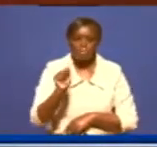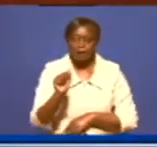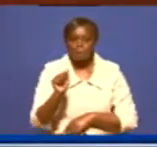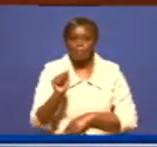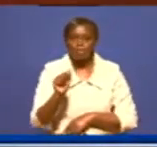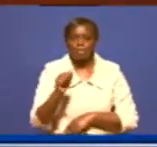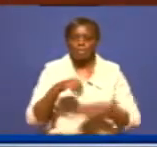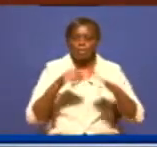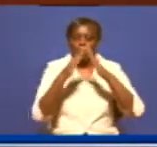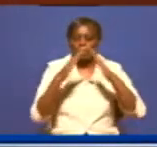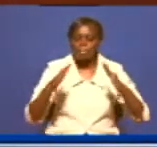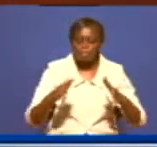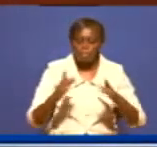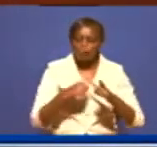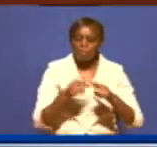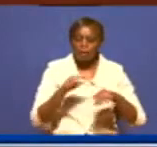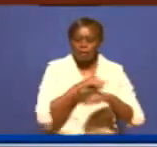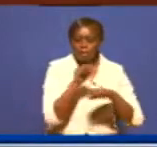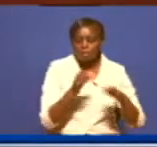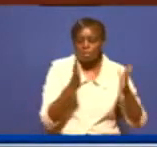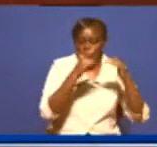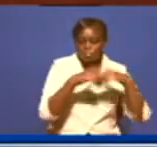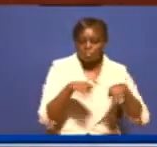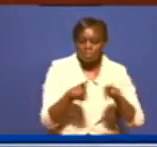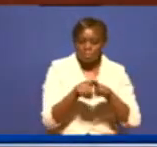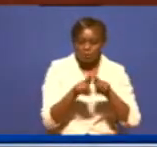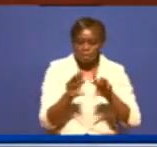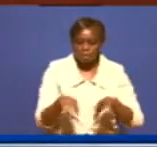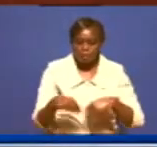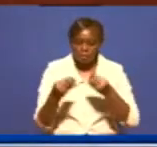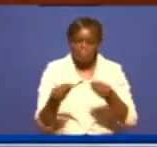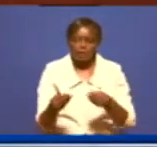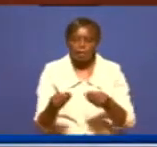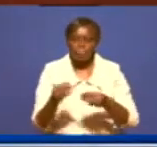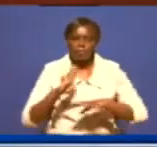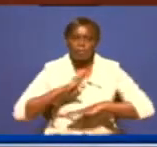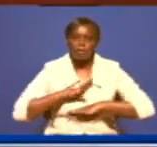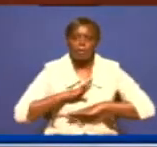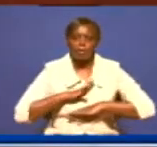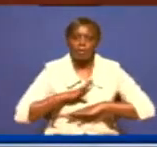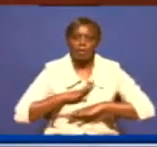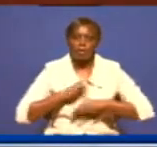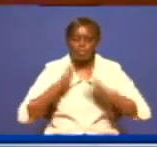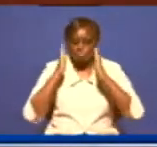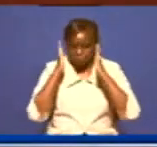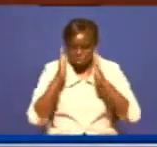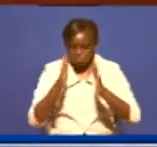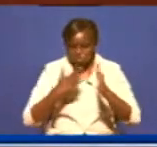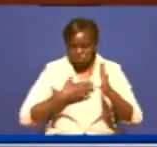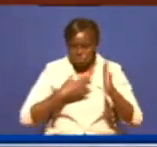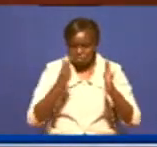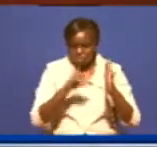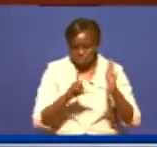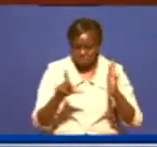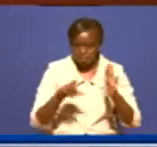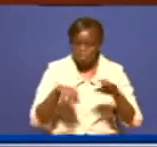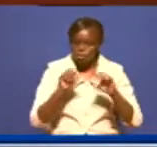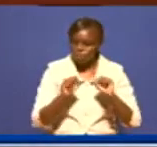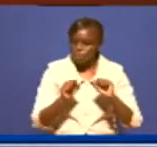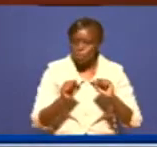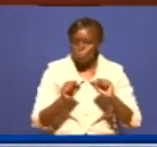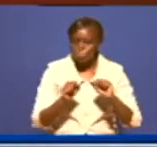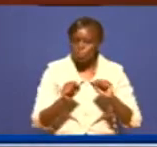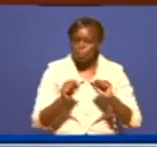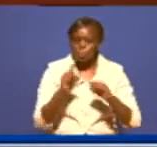House, and then the National Assembly also must give adequate attention to our bill so that we complement each